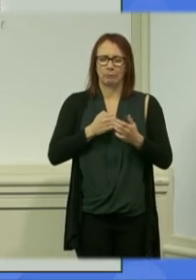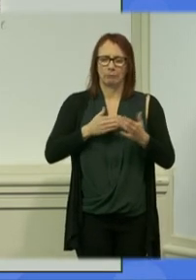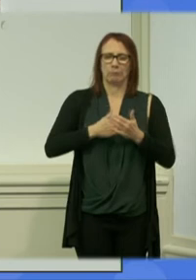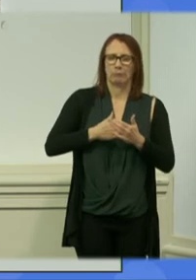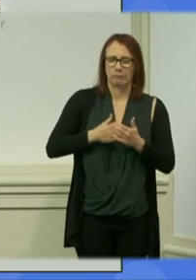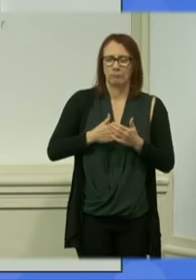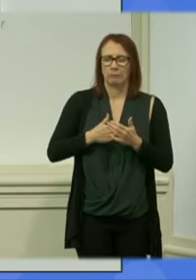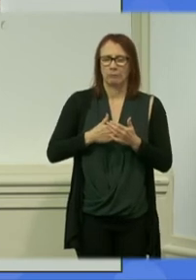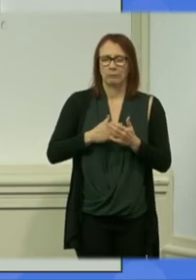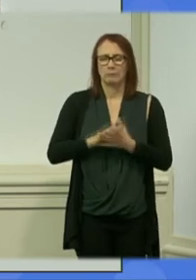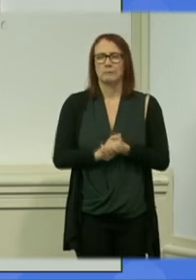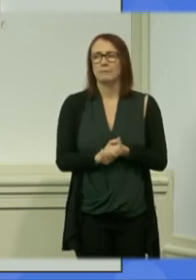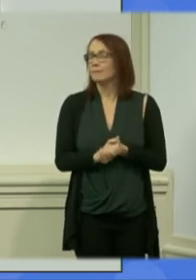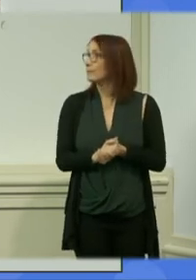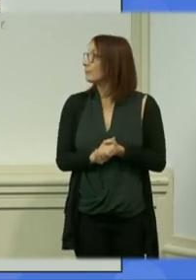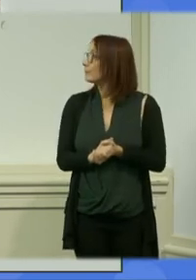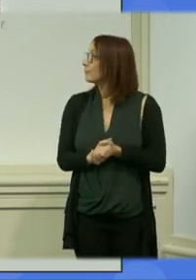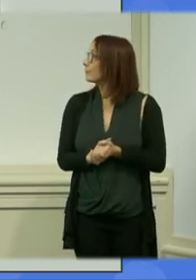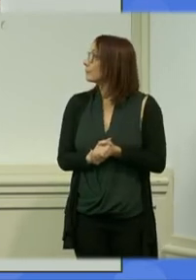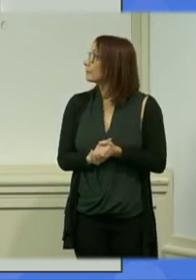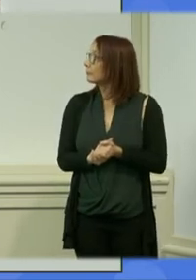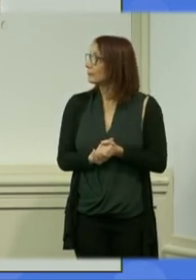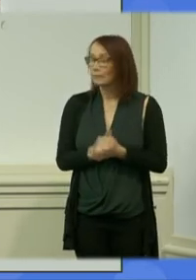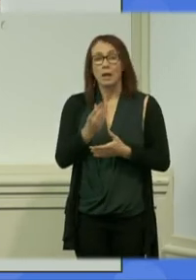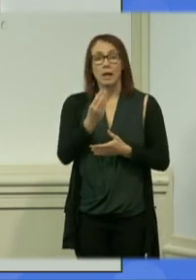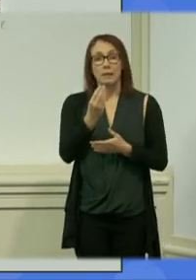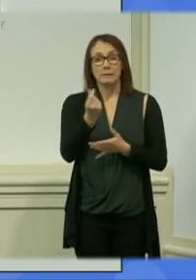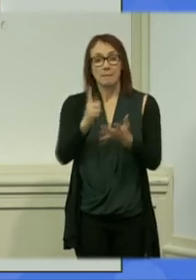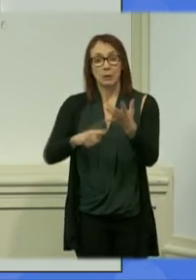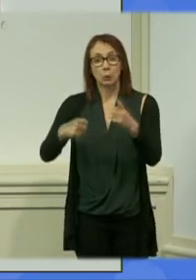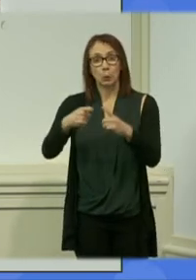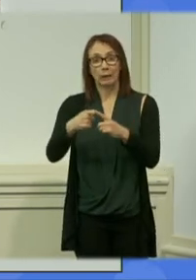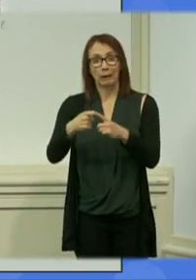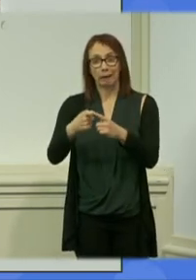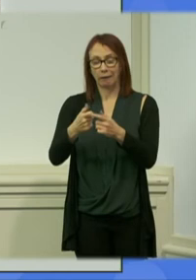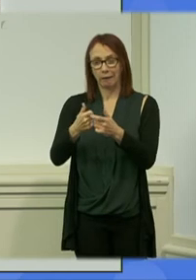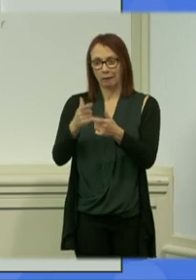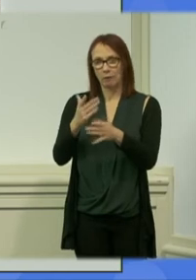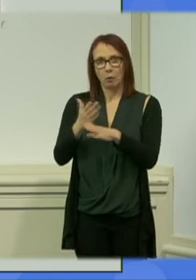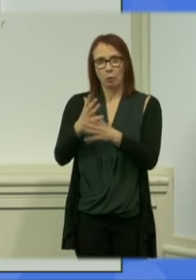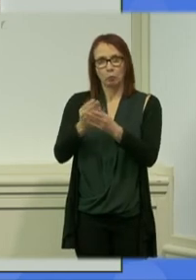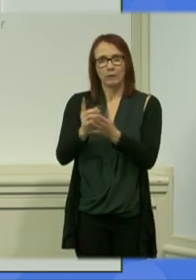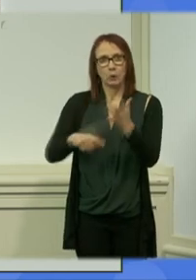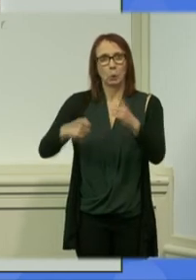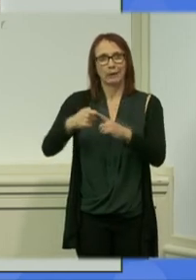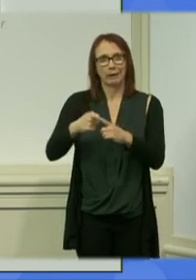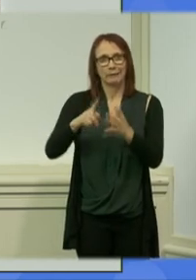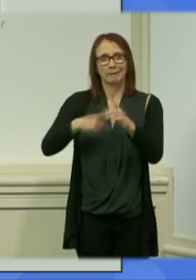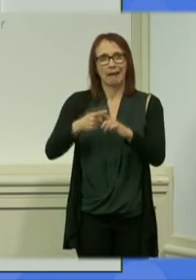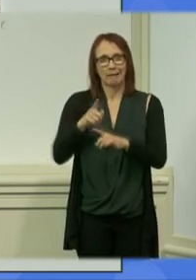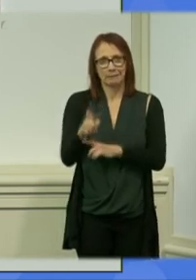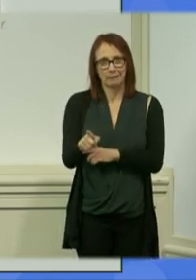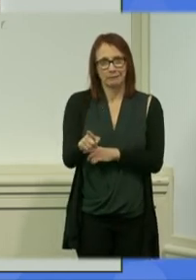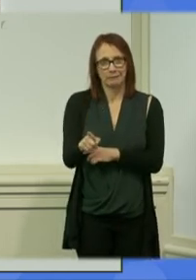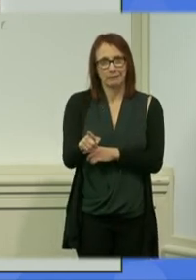what are we looking at? We're looking at some UK institutions that work with UK taxes, and